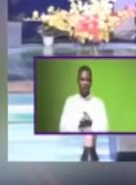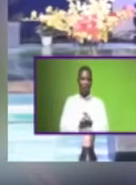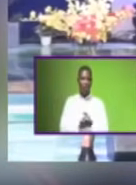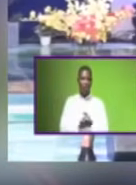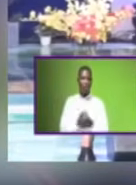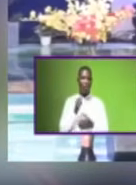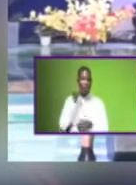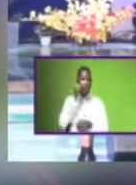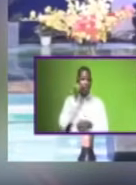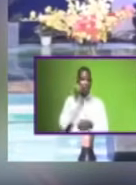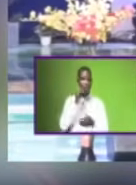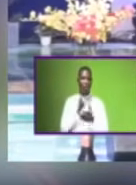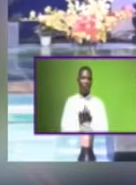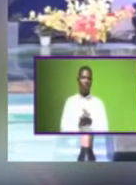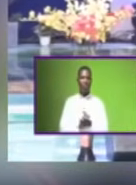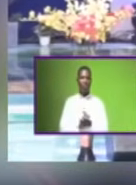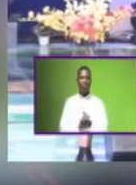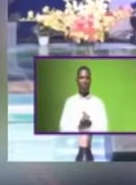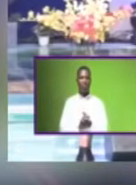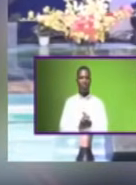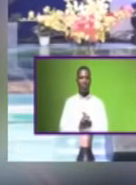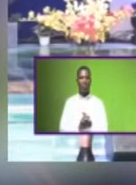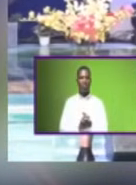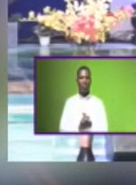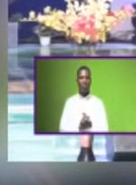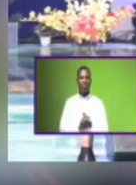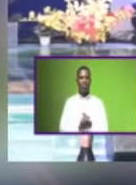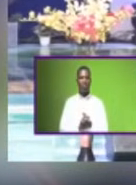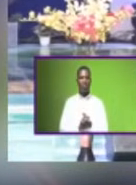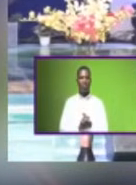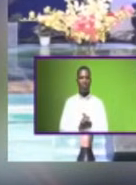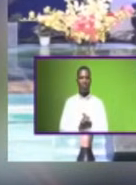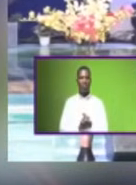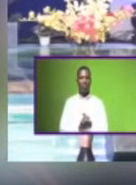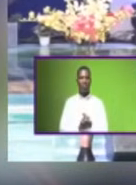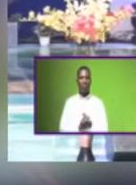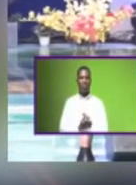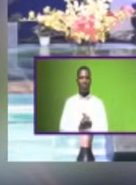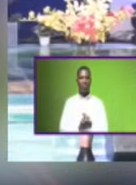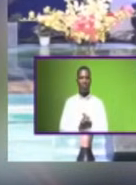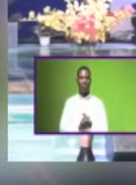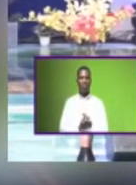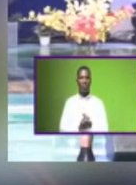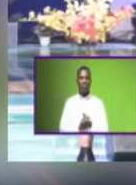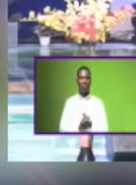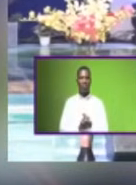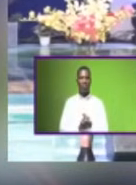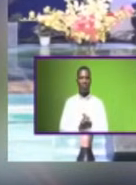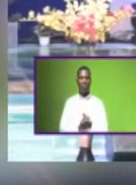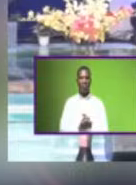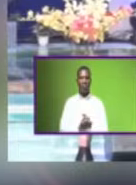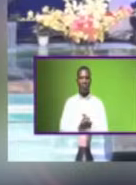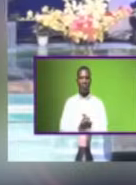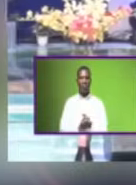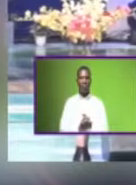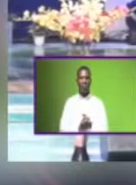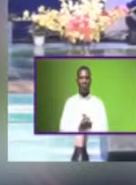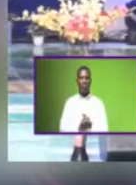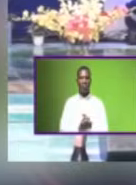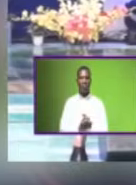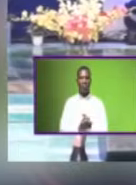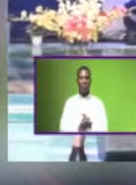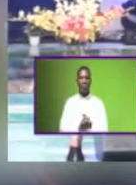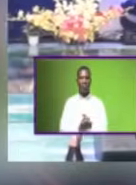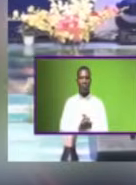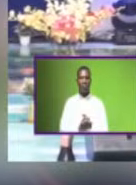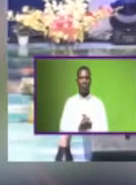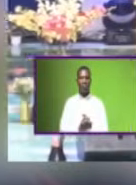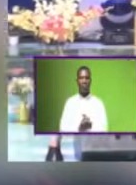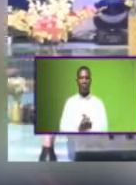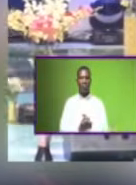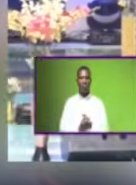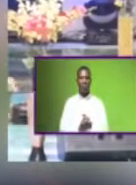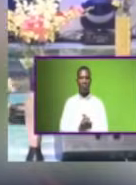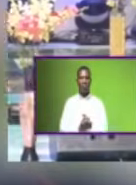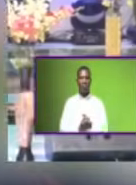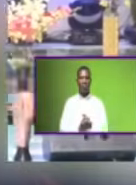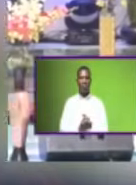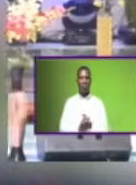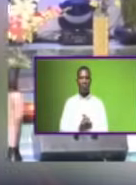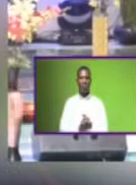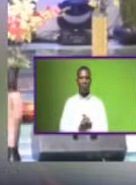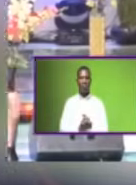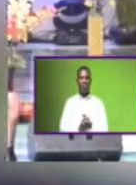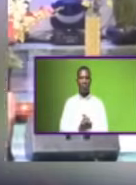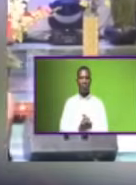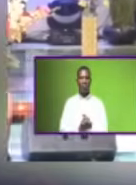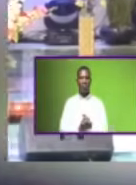How can a dog drink sobolo? What kind of dog is this? Say, can I manage to manum sobolo?